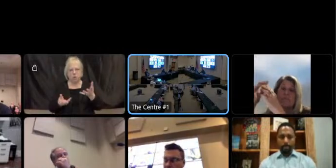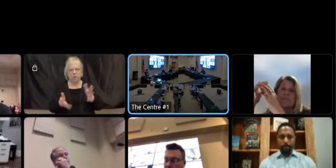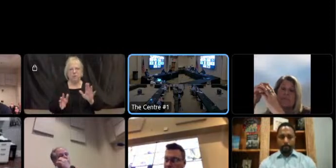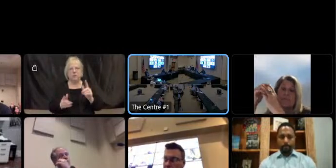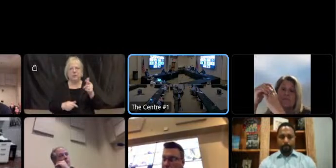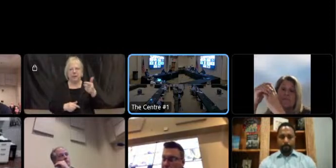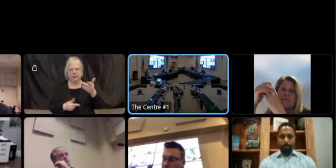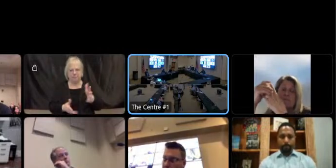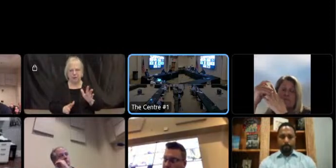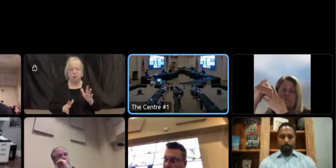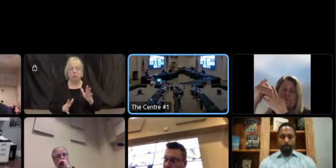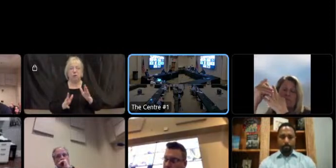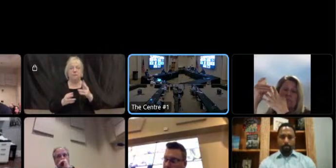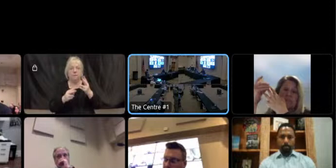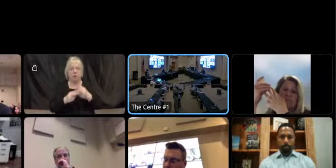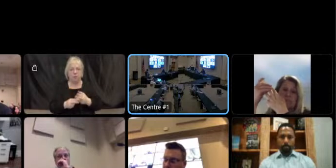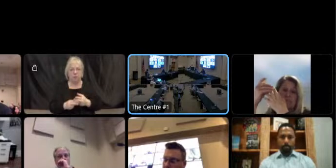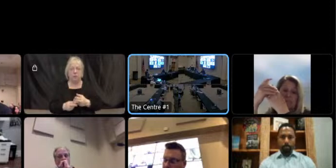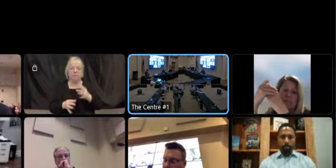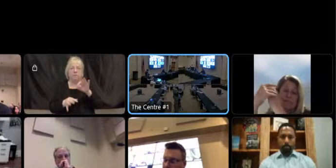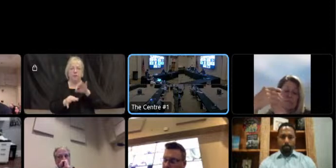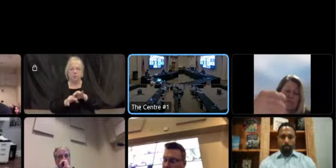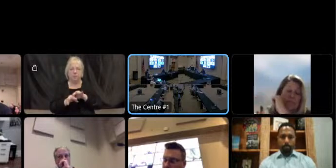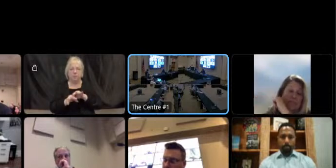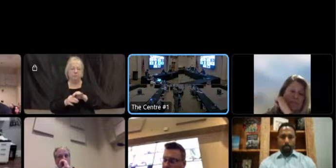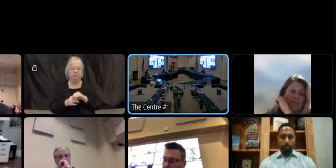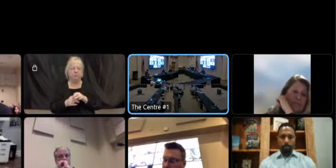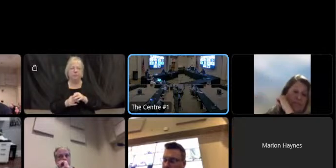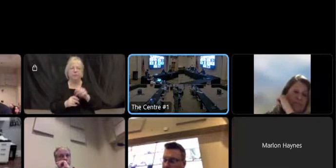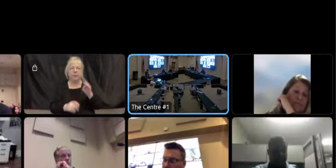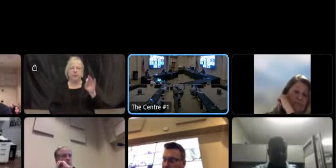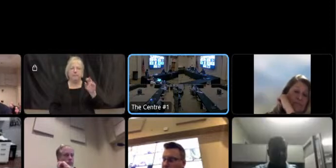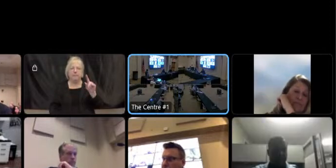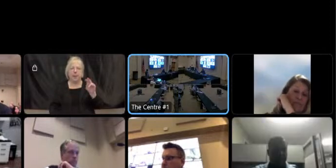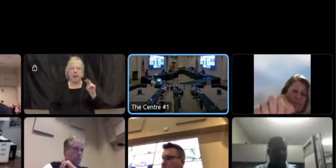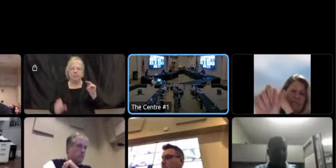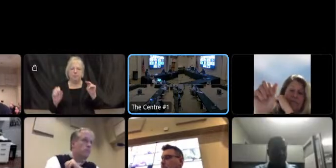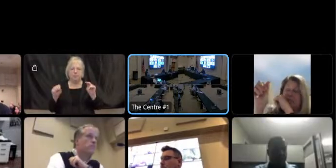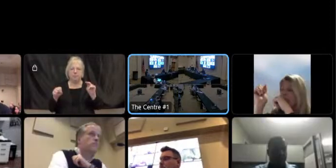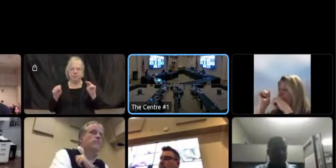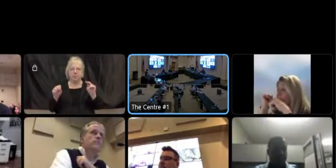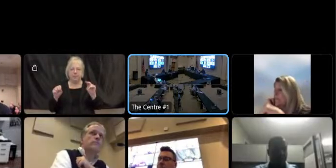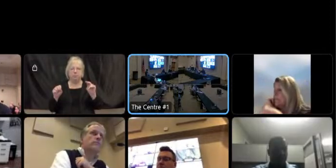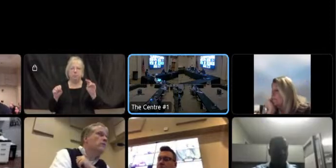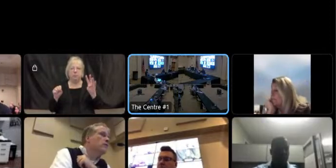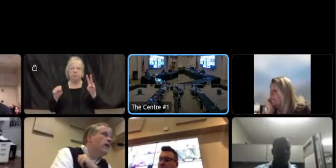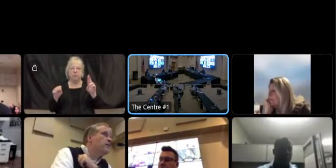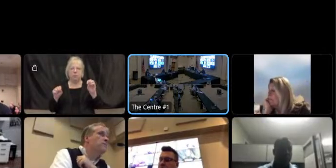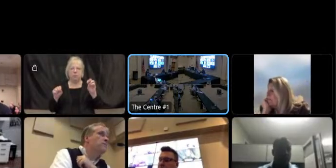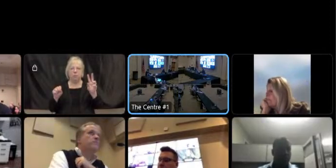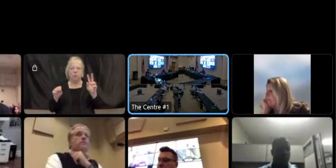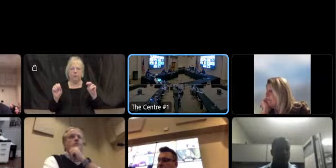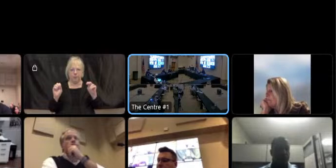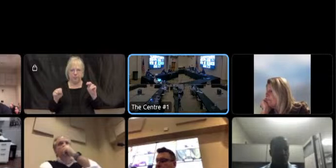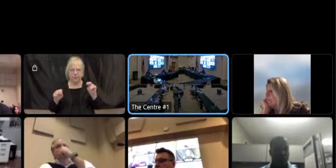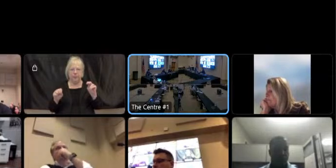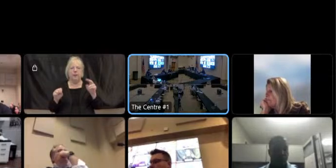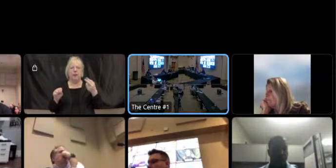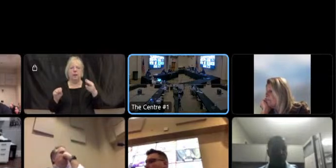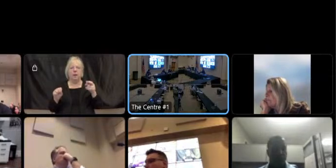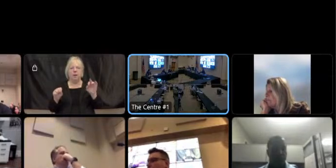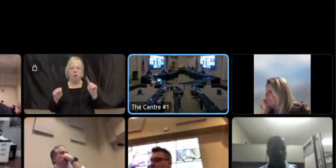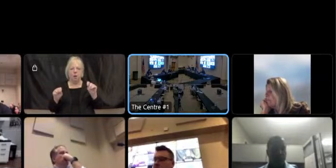meeting. Roll call vote, please. Benton, Yes. Brown, Yes.